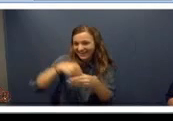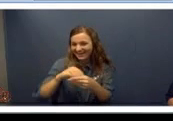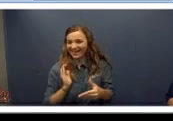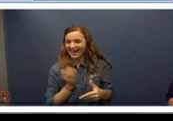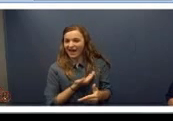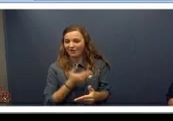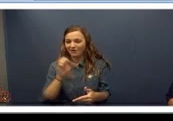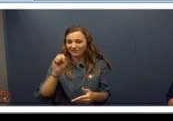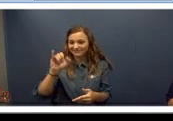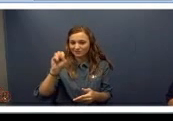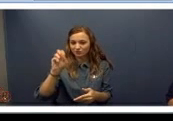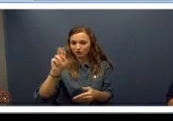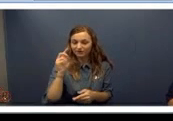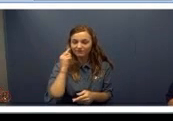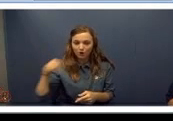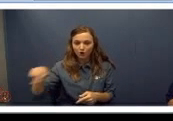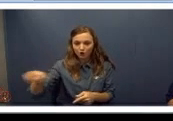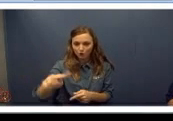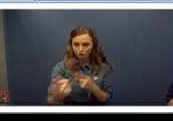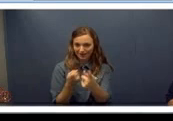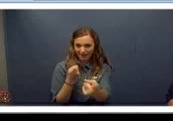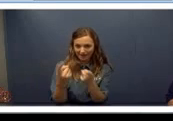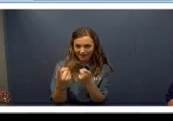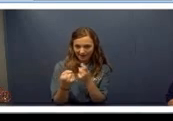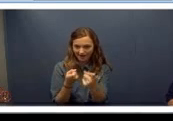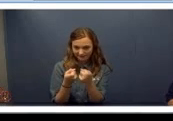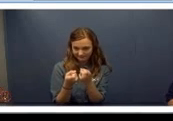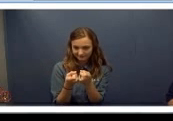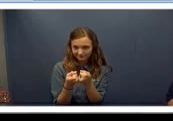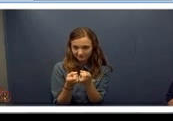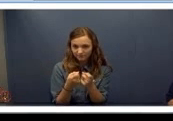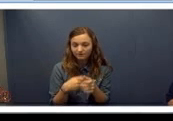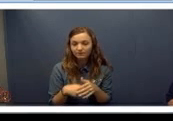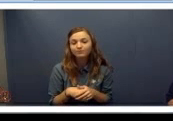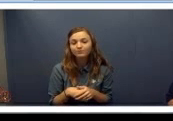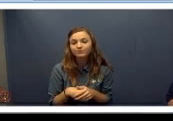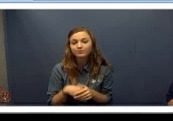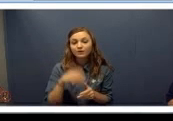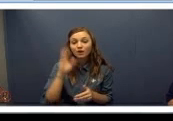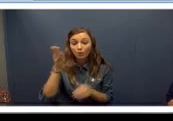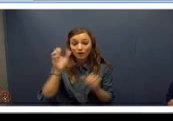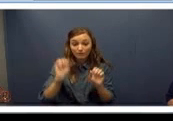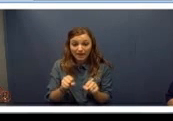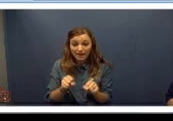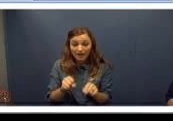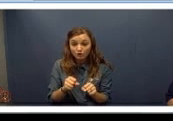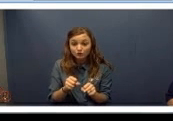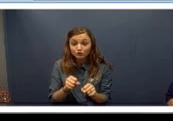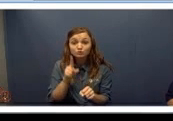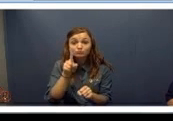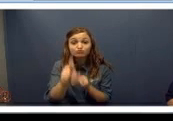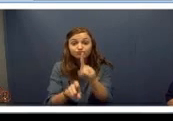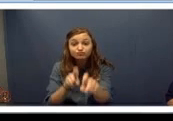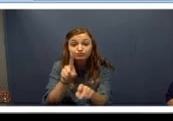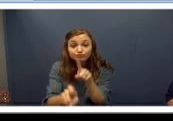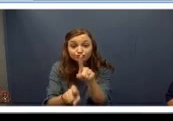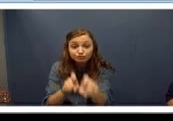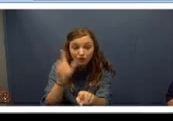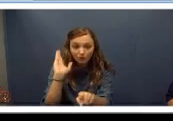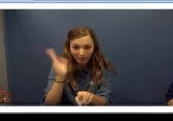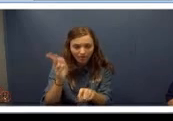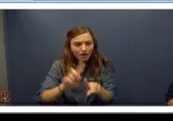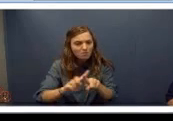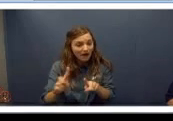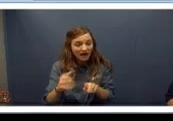in our session for you to ask questions. You will be able to ask them